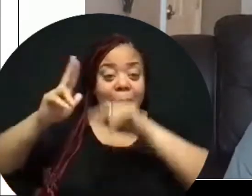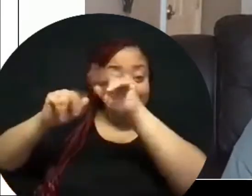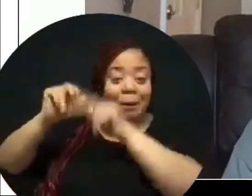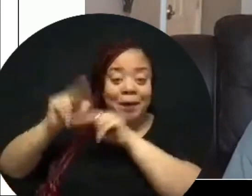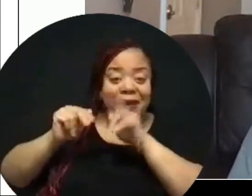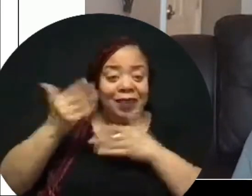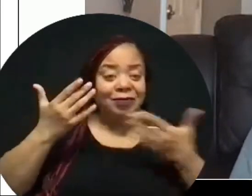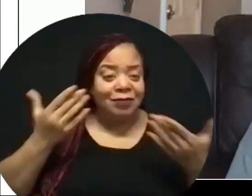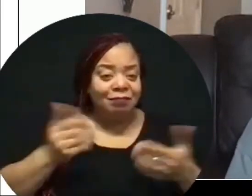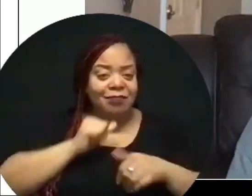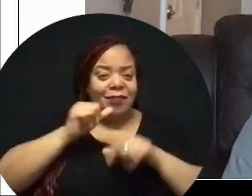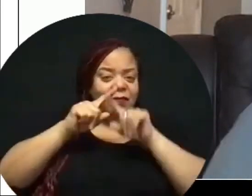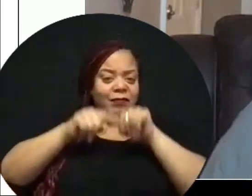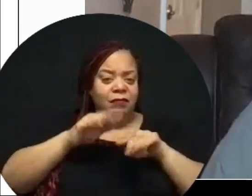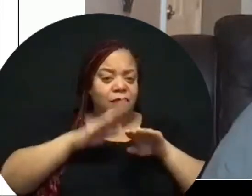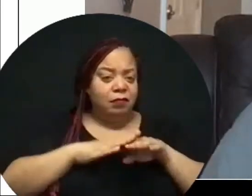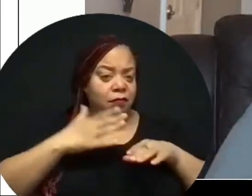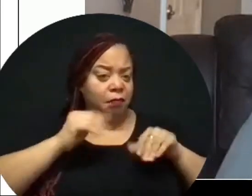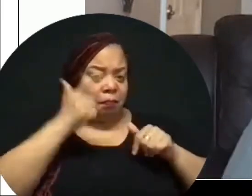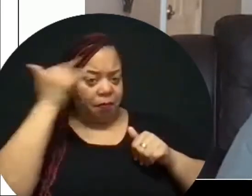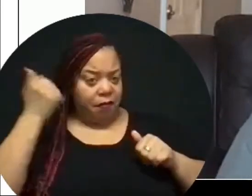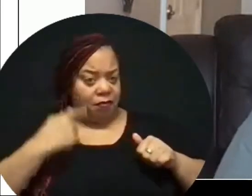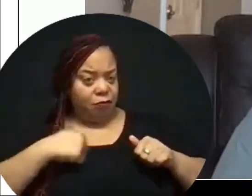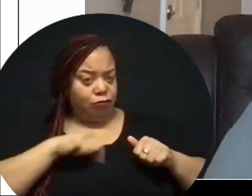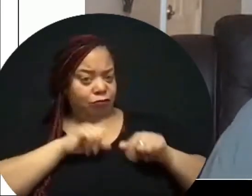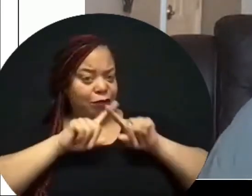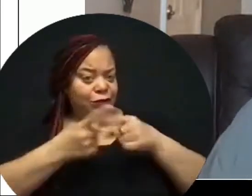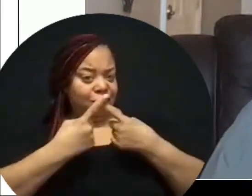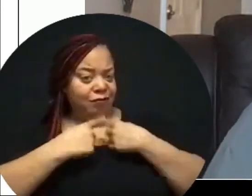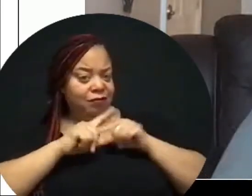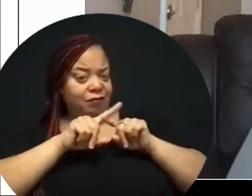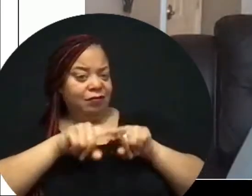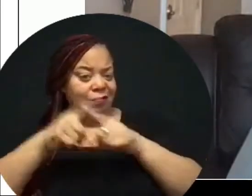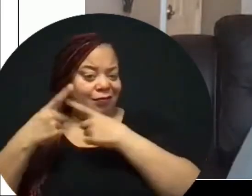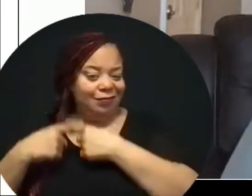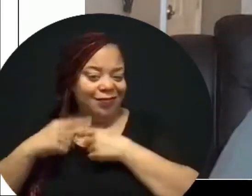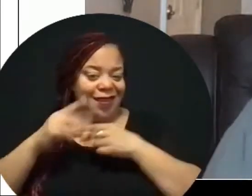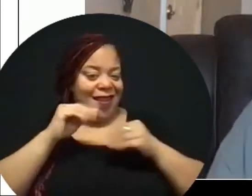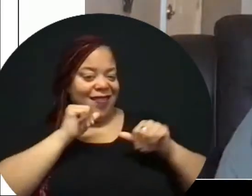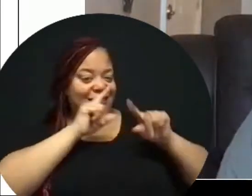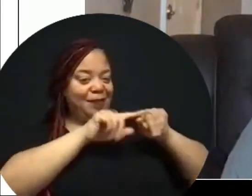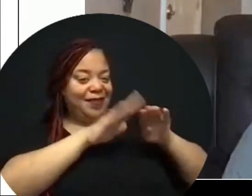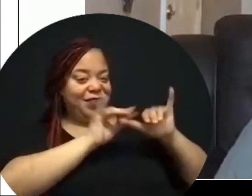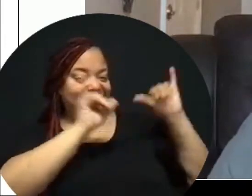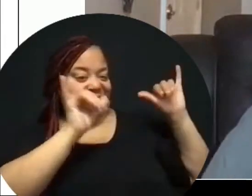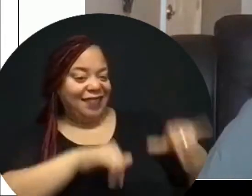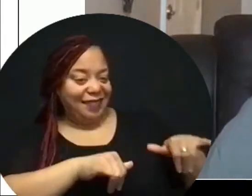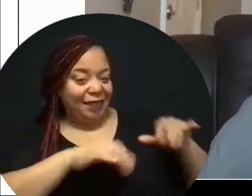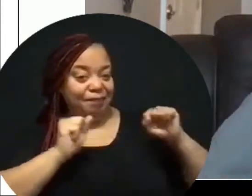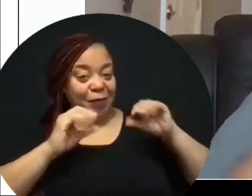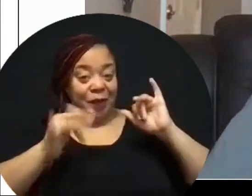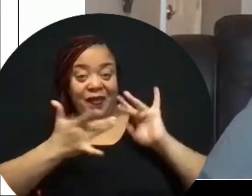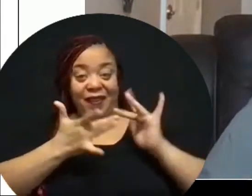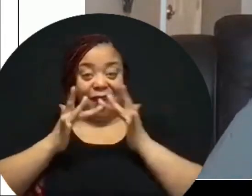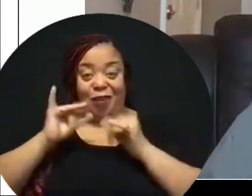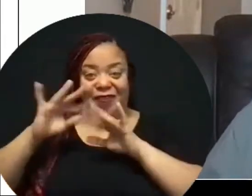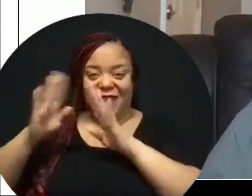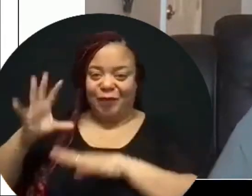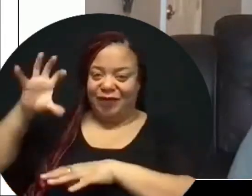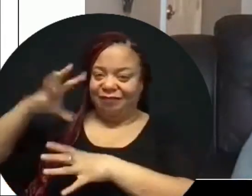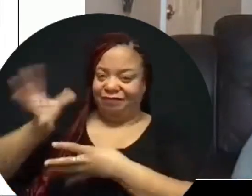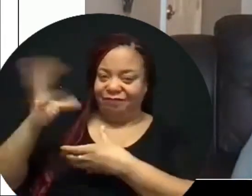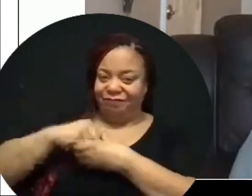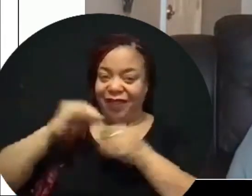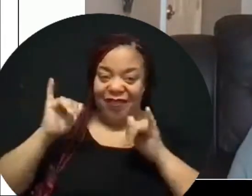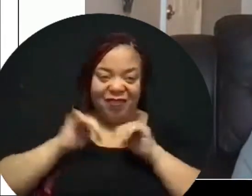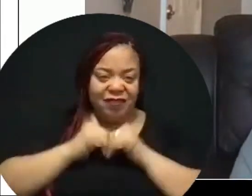communities, because us being pulled apart and being separate, being individuals, is a big part of how they're able to control us and being able to hold up the prison